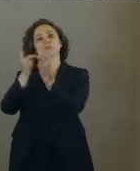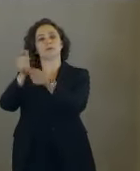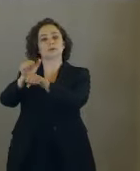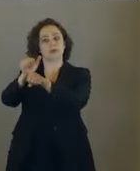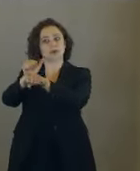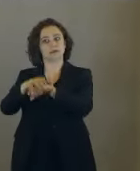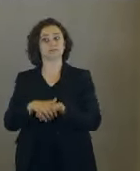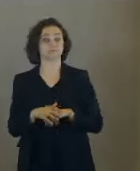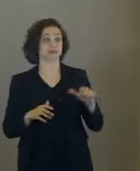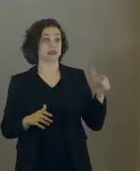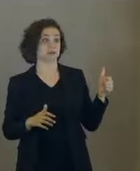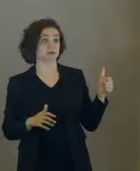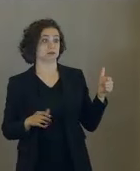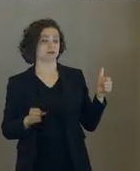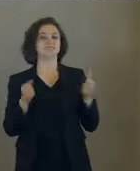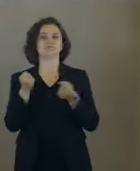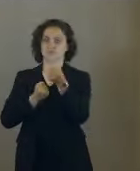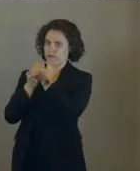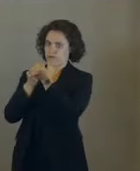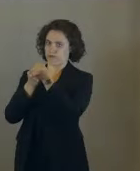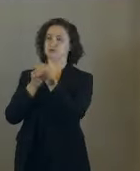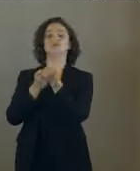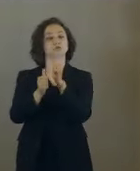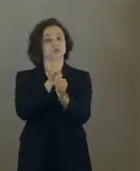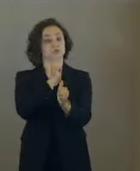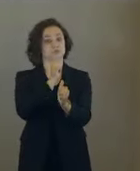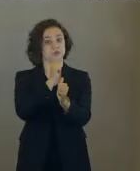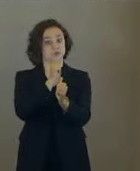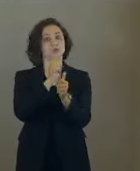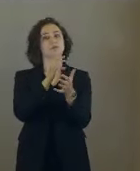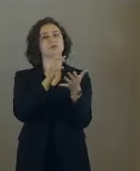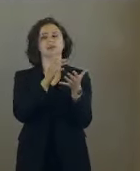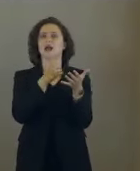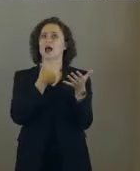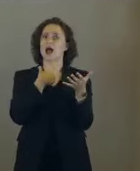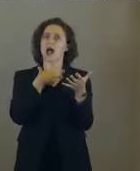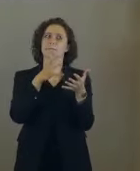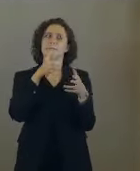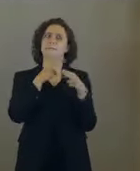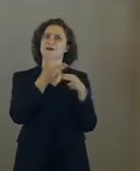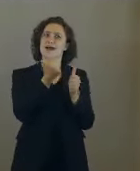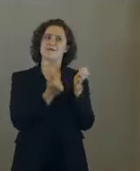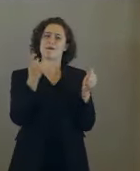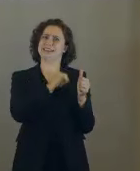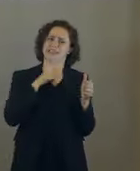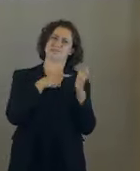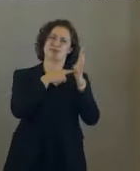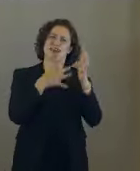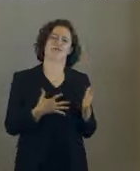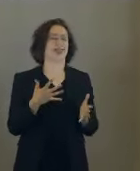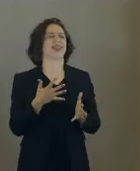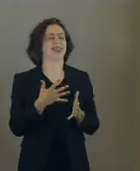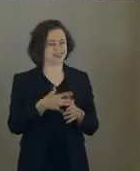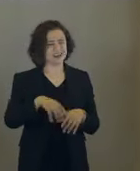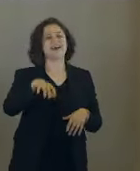employees. Is there a second? Support. Been moved by I'm just making everybody a state representative. Moved by Commissioner